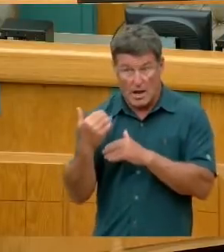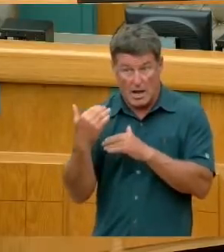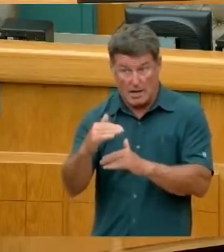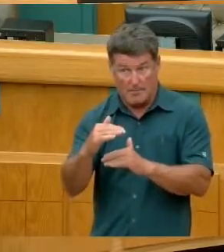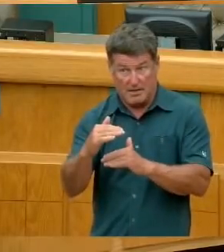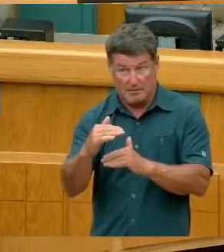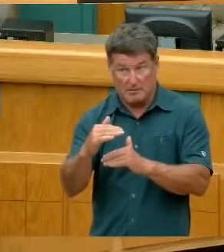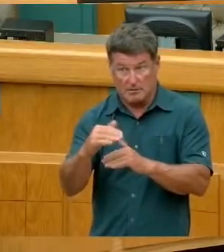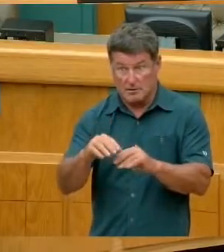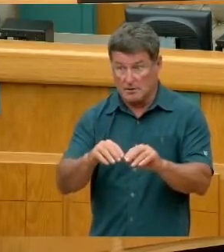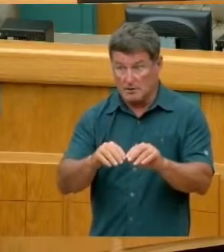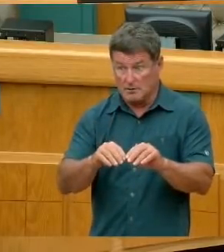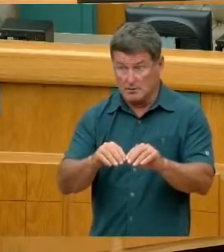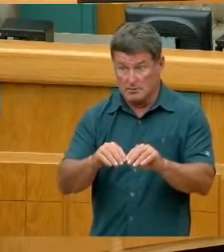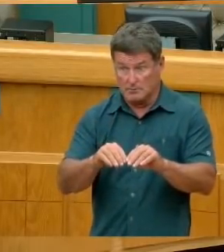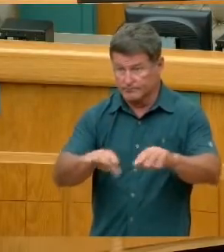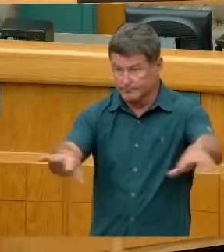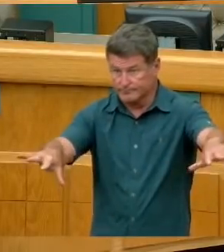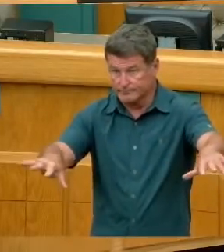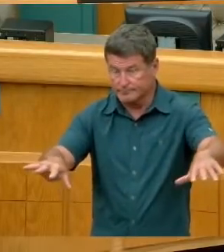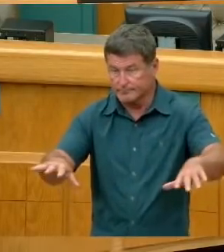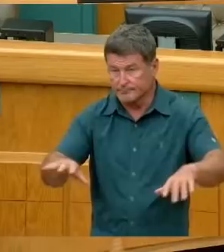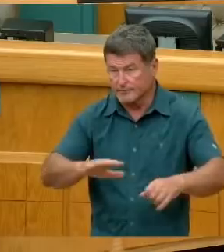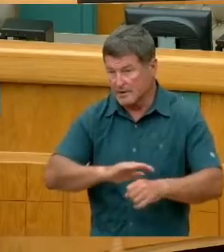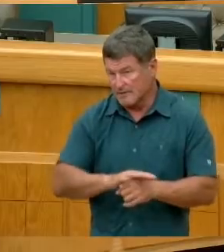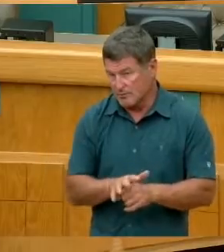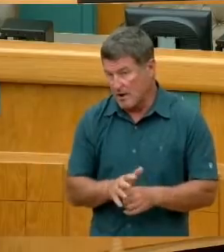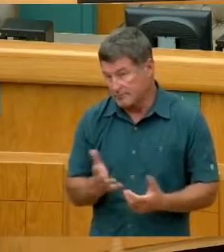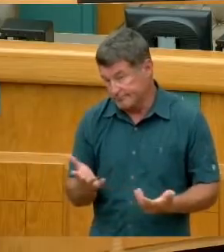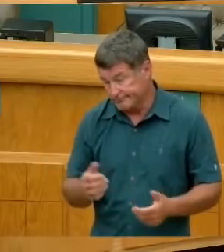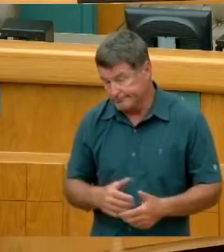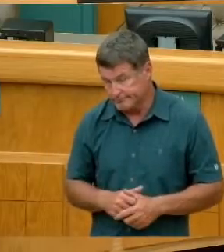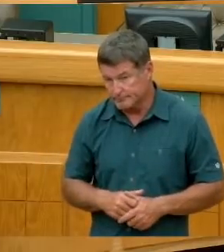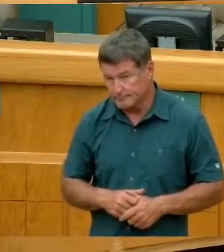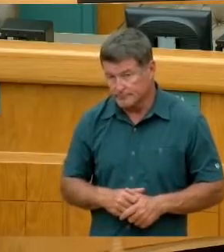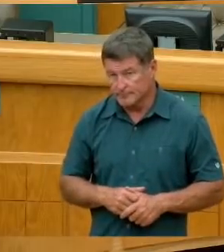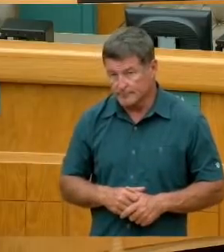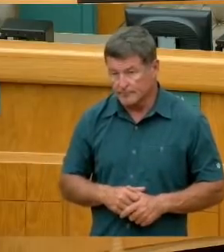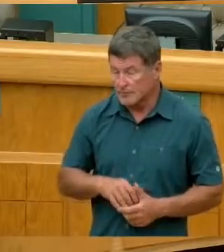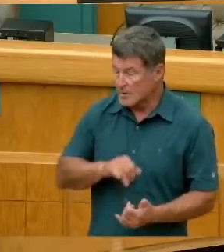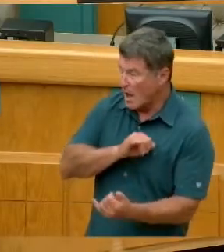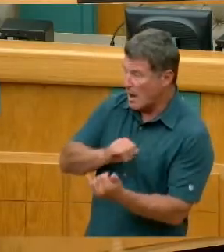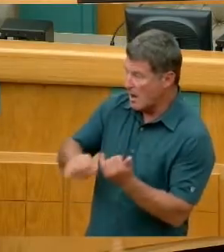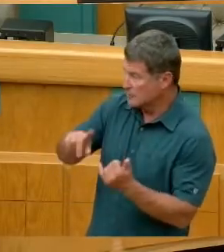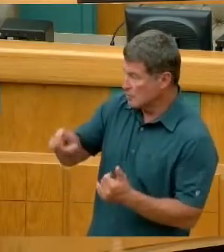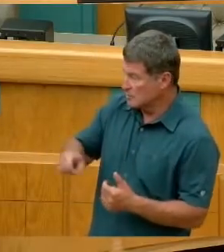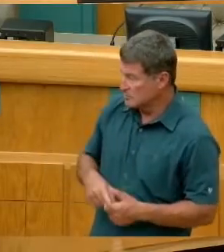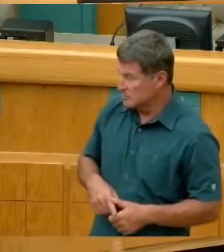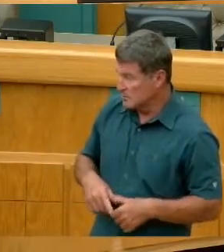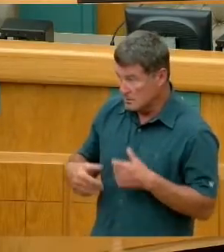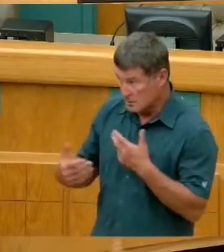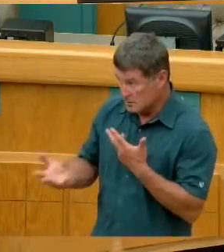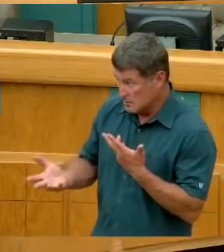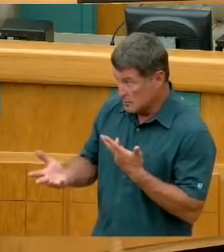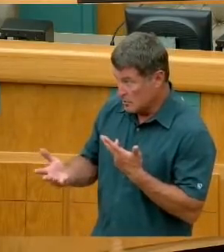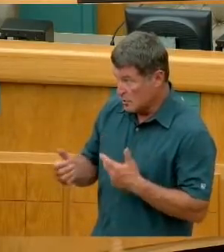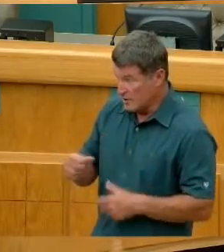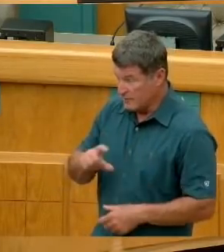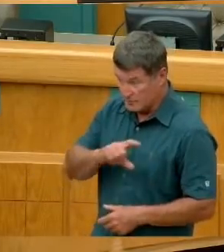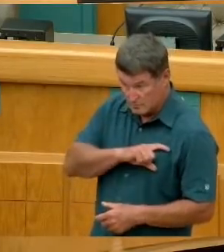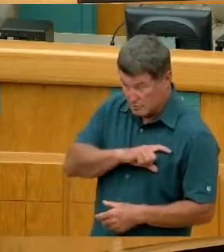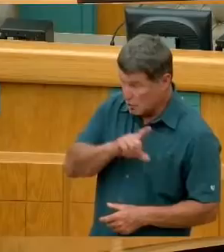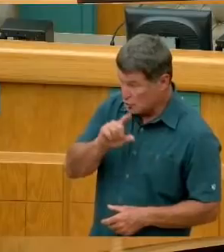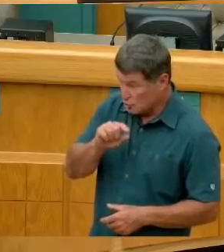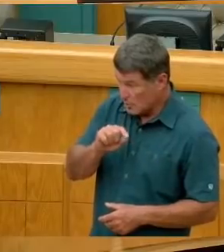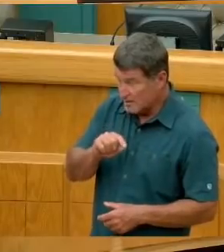only way then you can limit, this transfer of the virus. And the last thing is, we don't know,